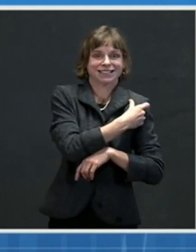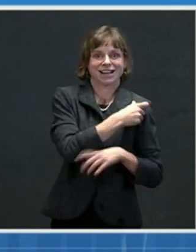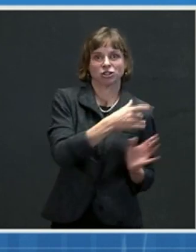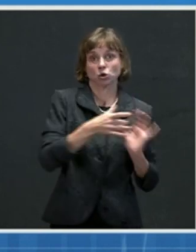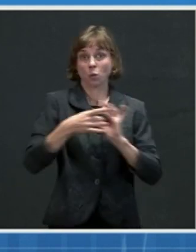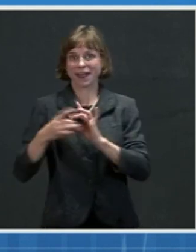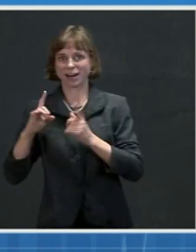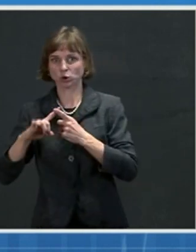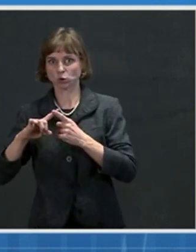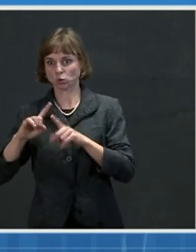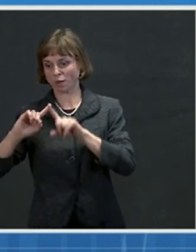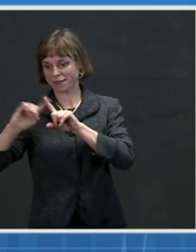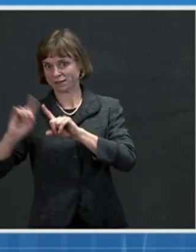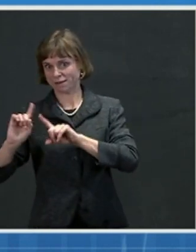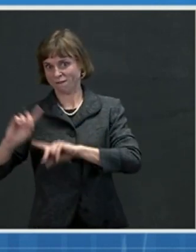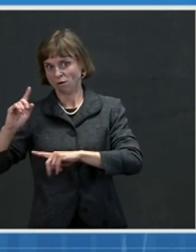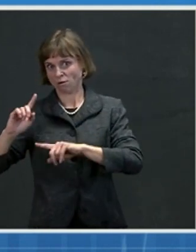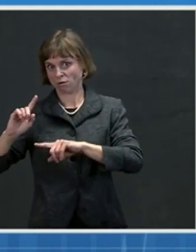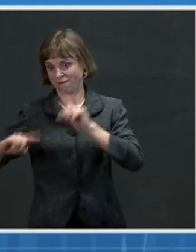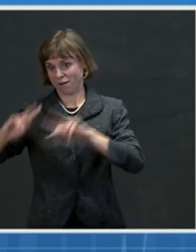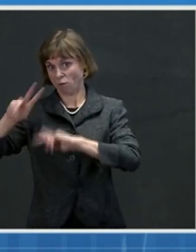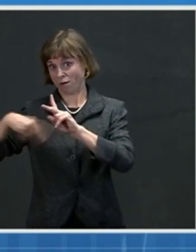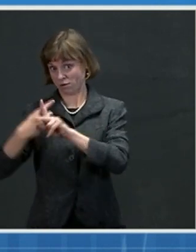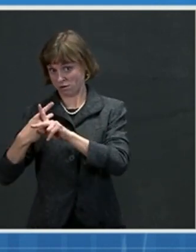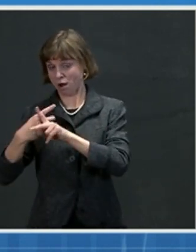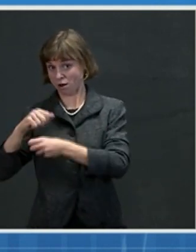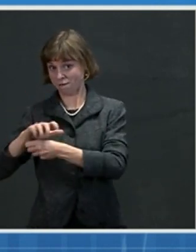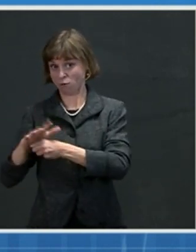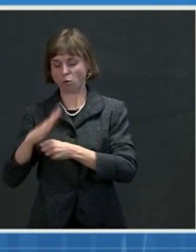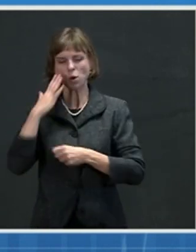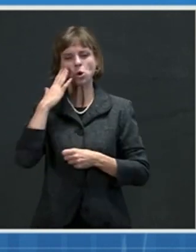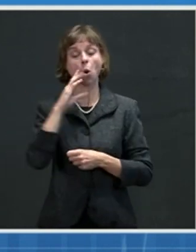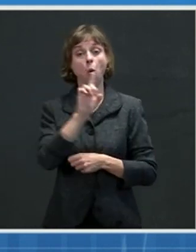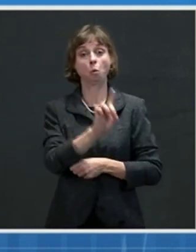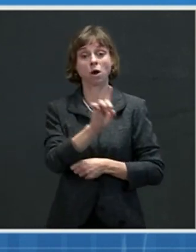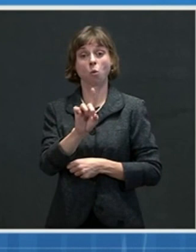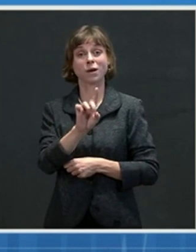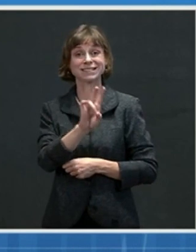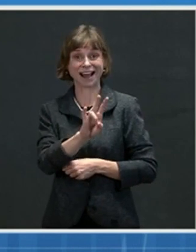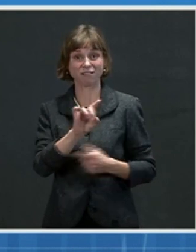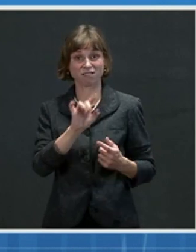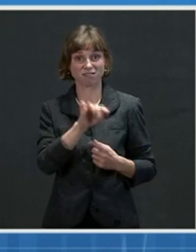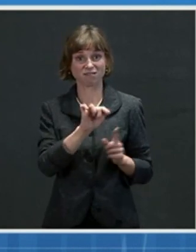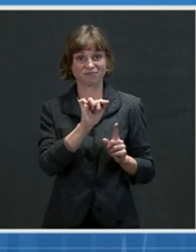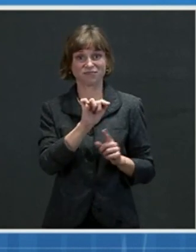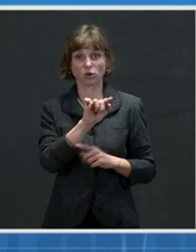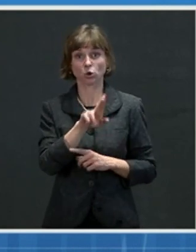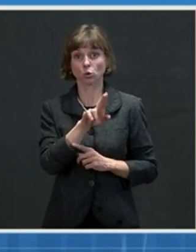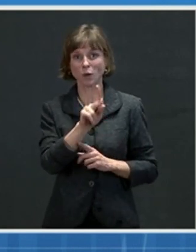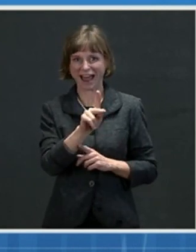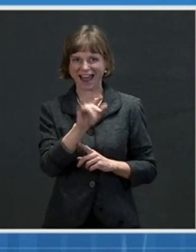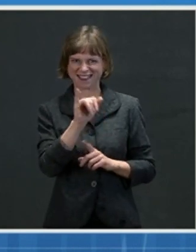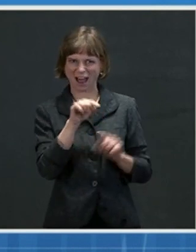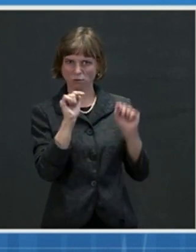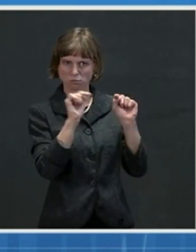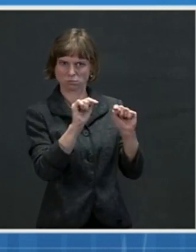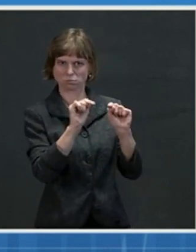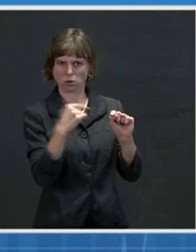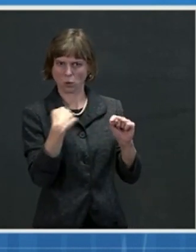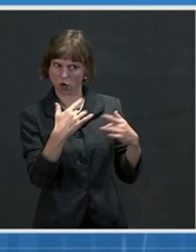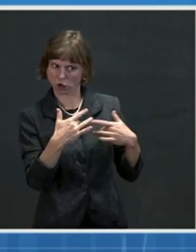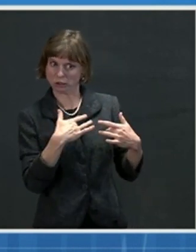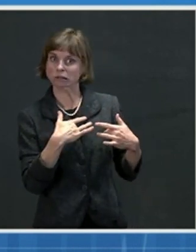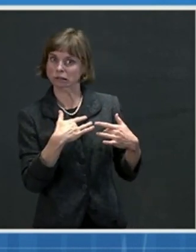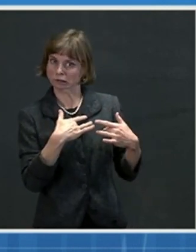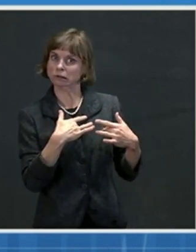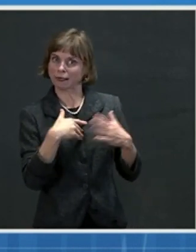know. We do know that the 117, the one that is the UK, as it were, the one that we're concerned that over the next